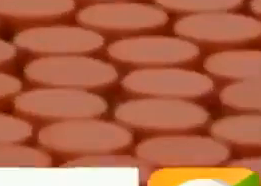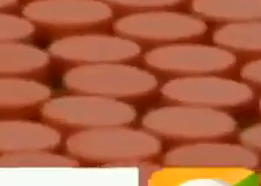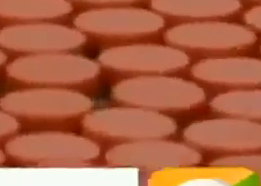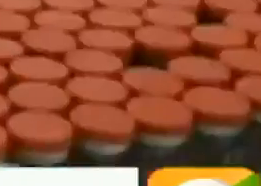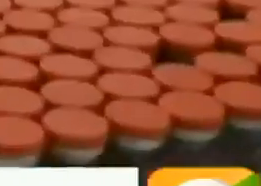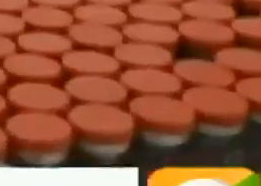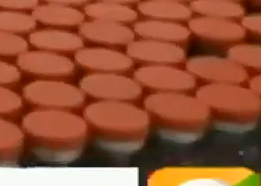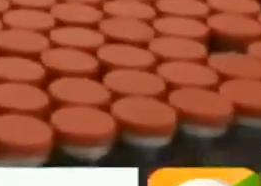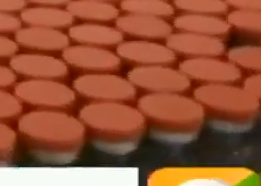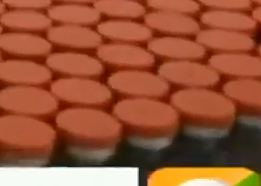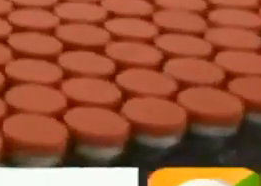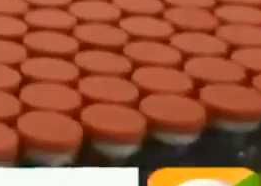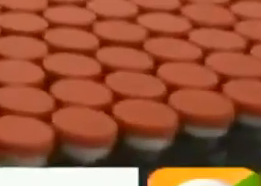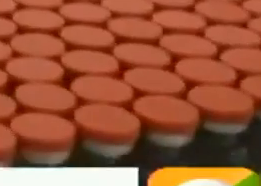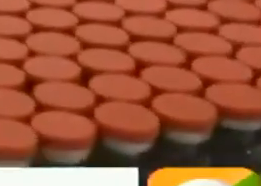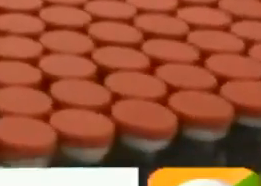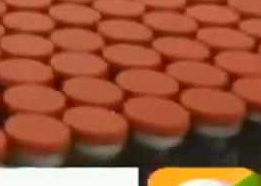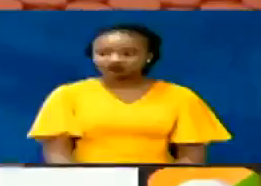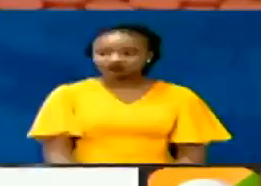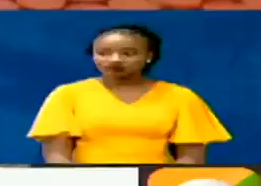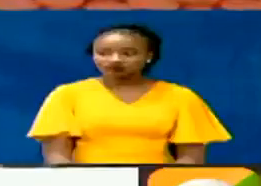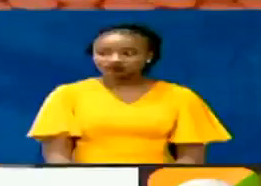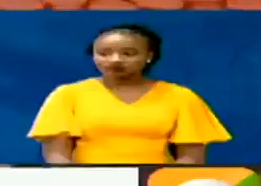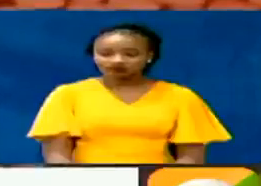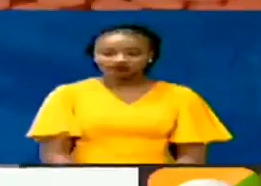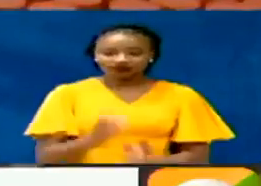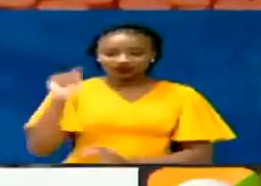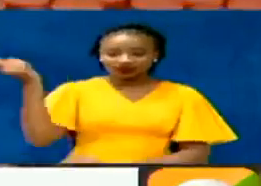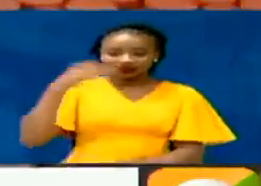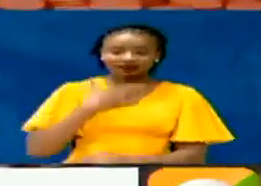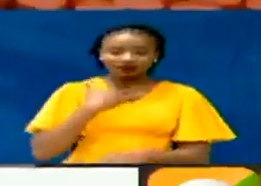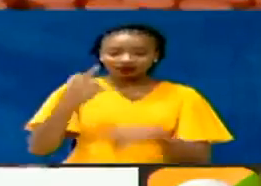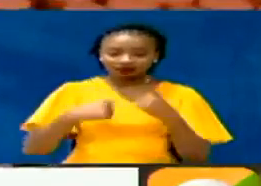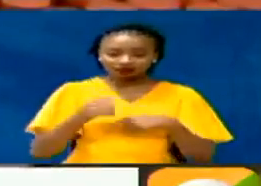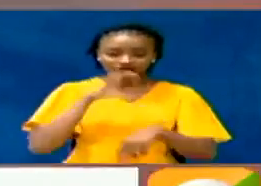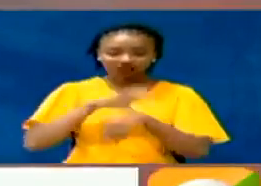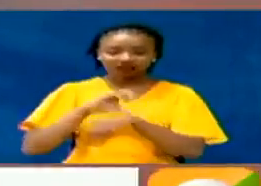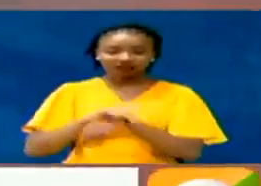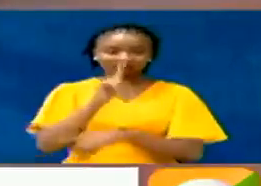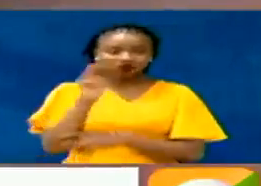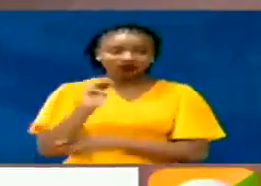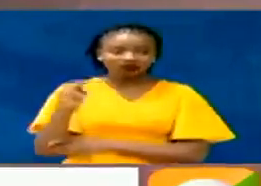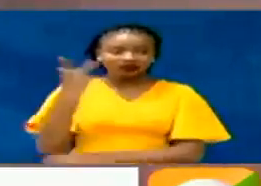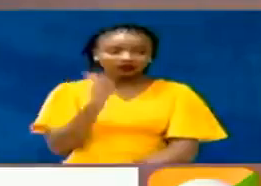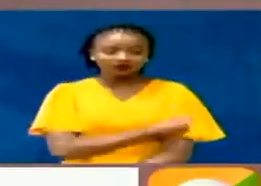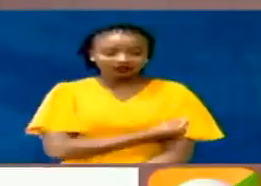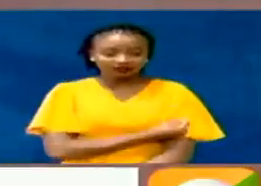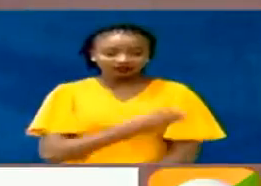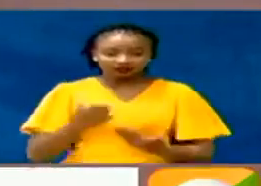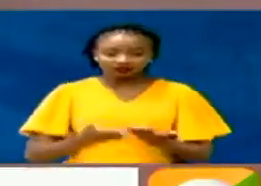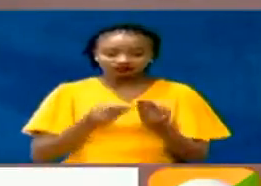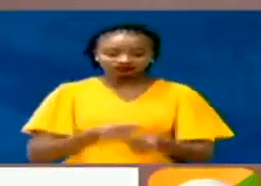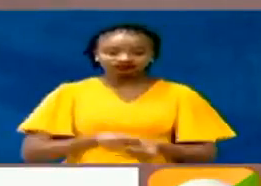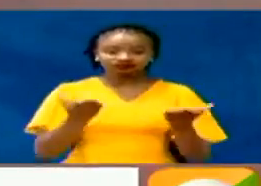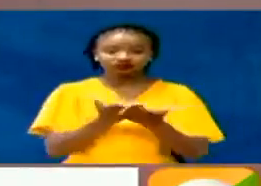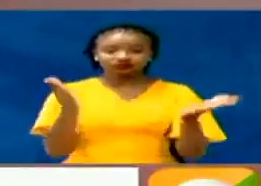other countries. Kenya hopes to secure 1 million doses to vaccinate those who had already received their first dose. As a